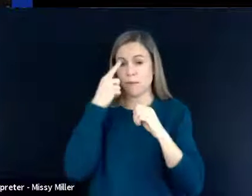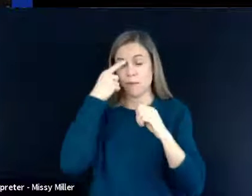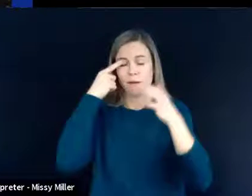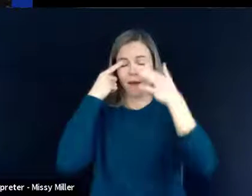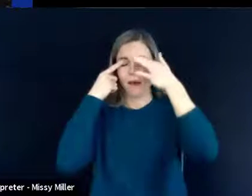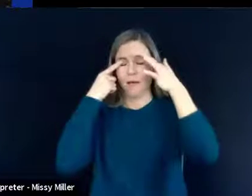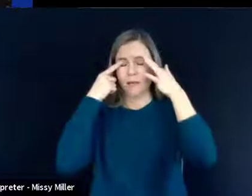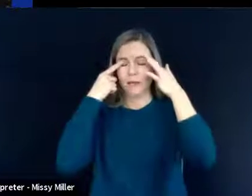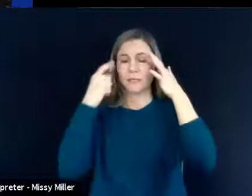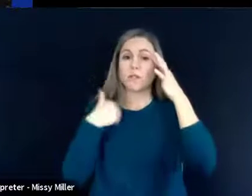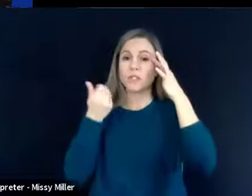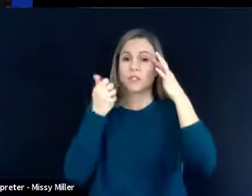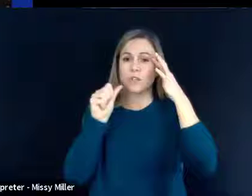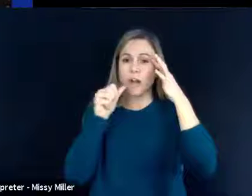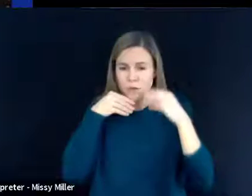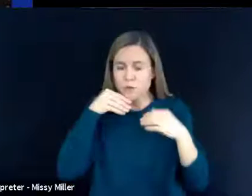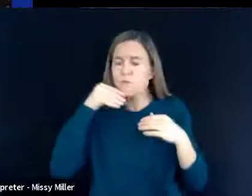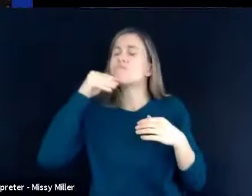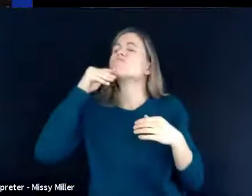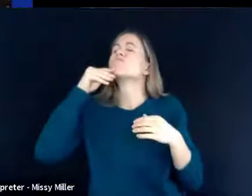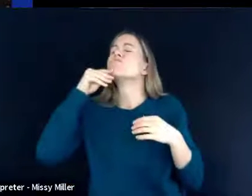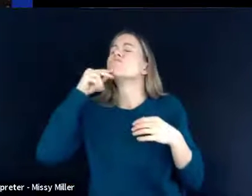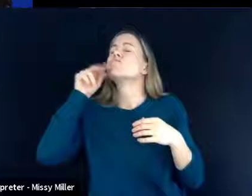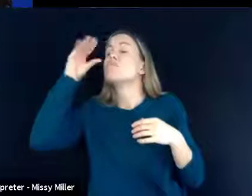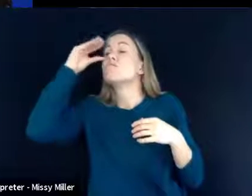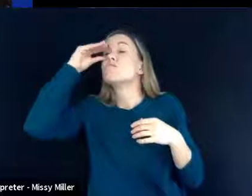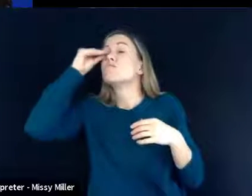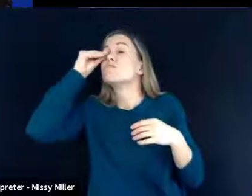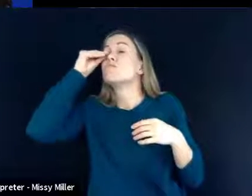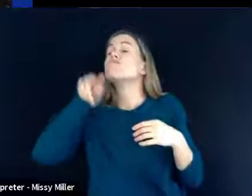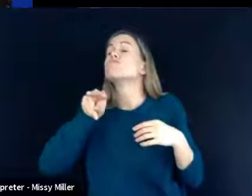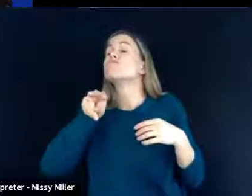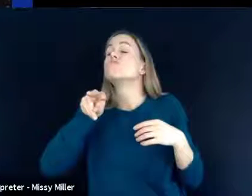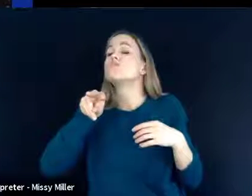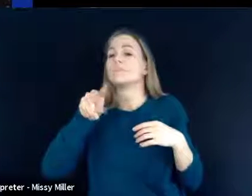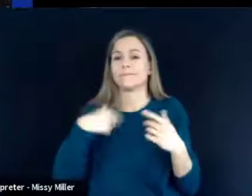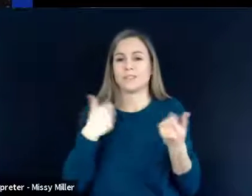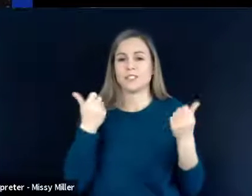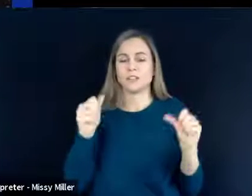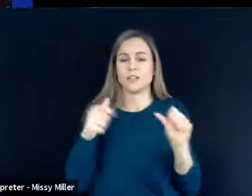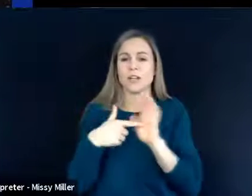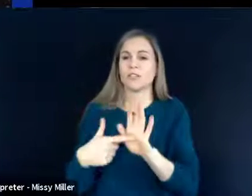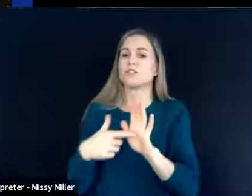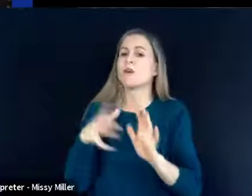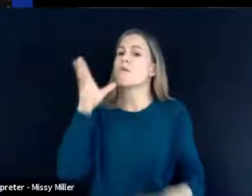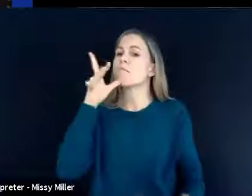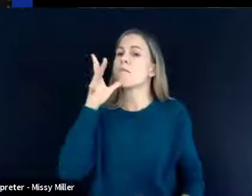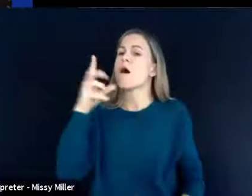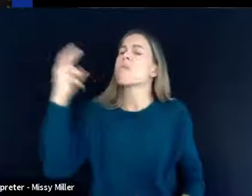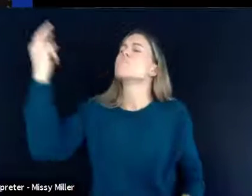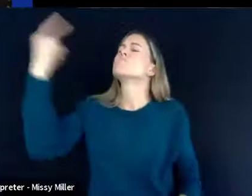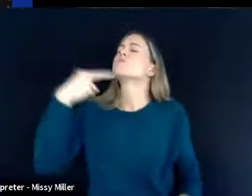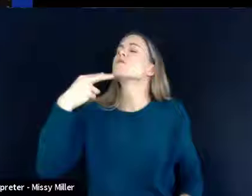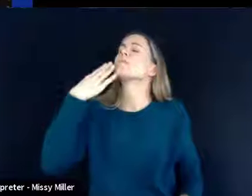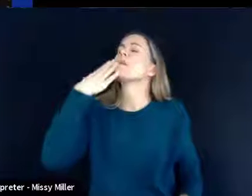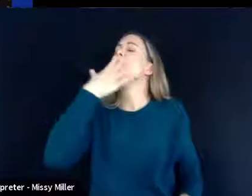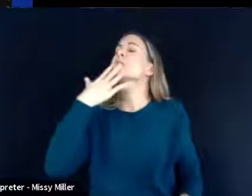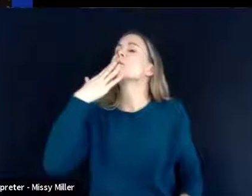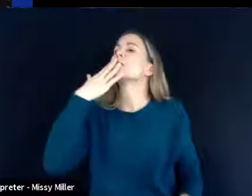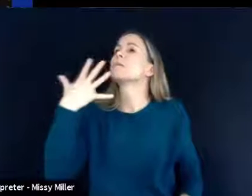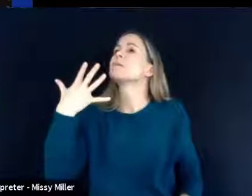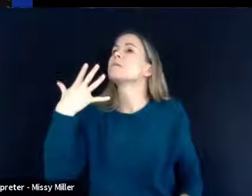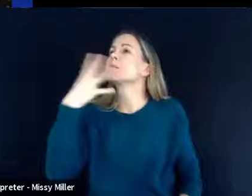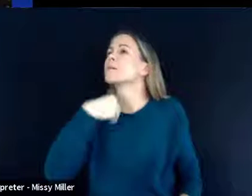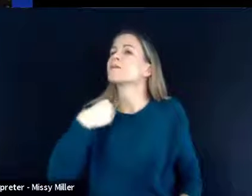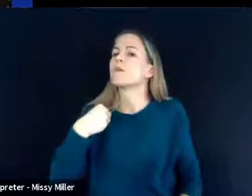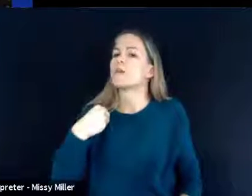to she was trying to highlight for her mama who took this photo, look at my beautiful lip and look at my